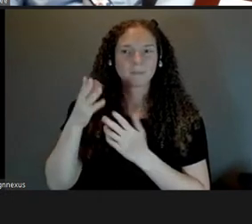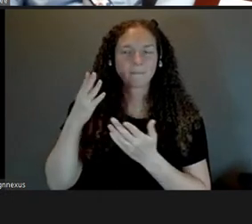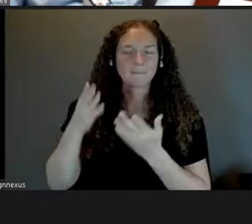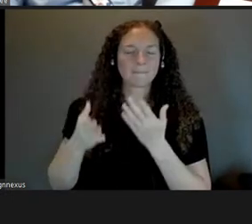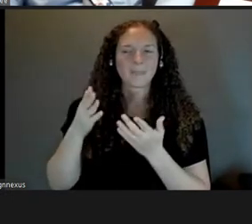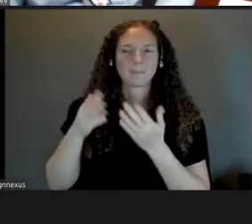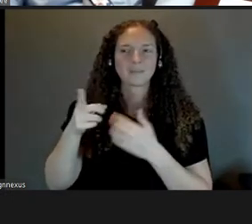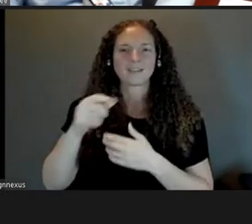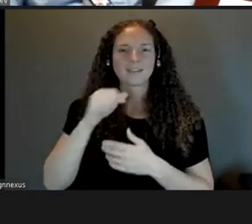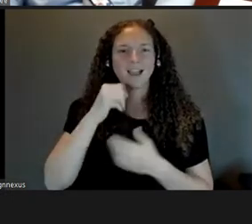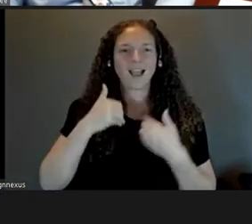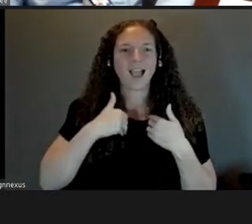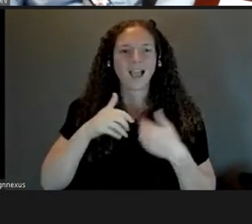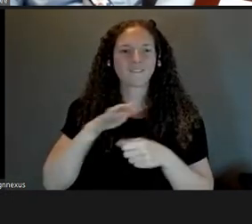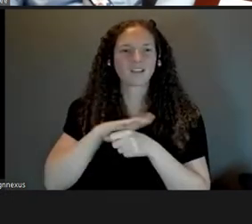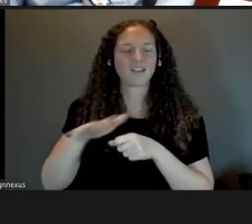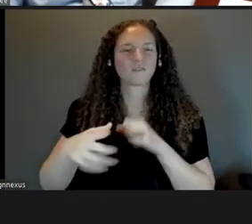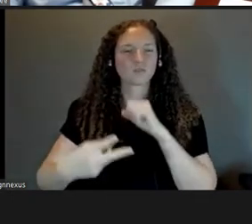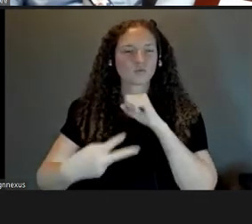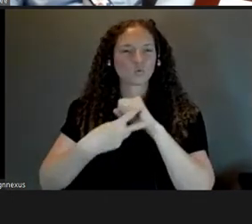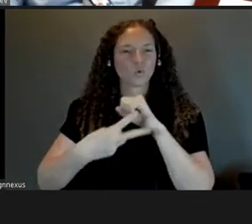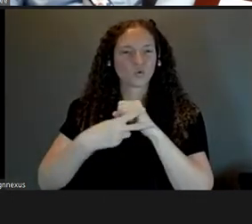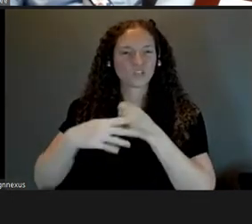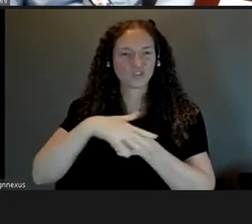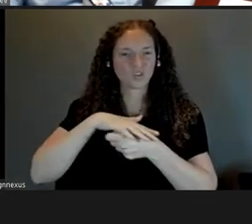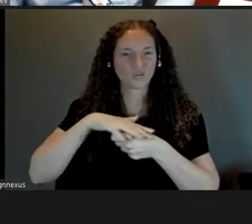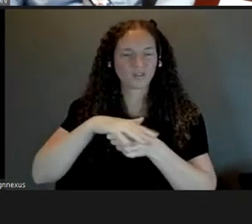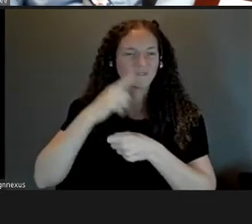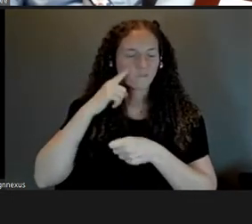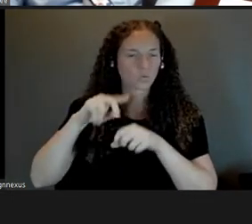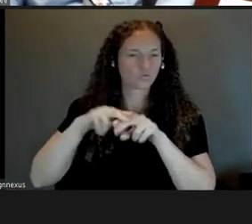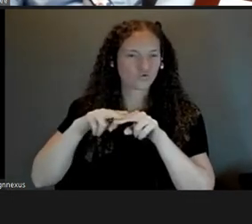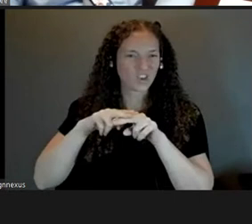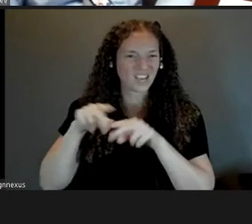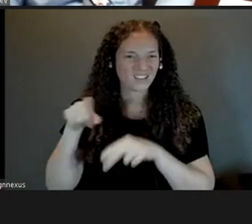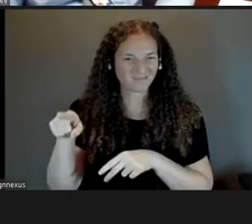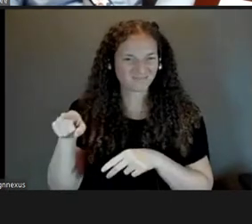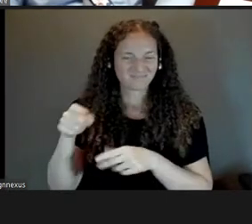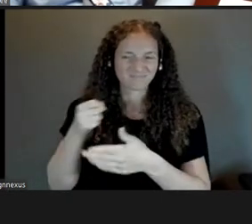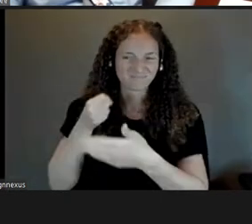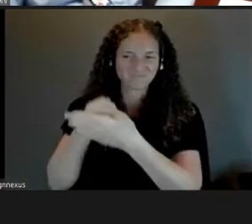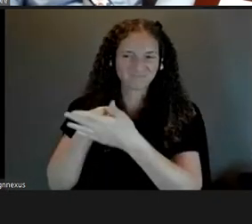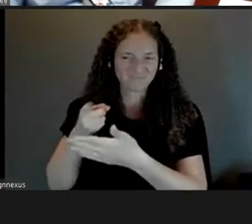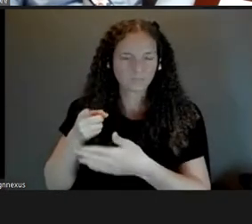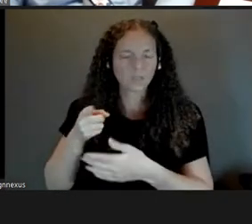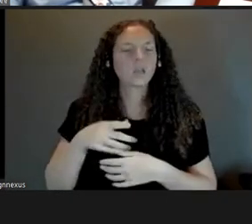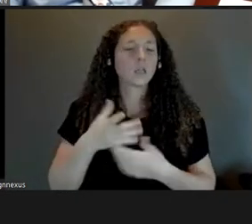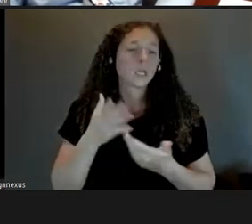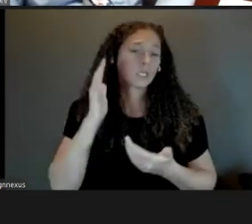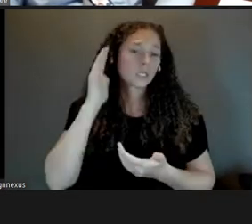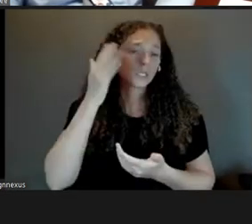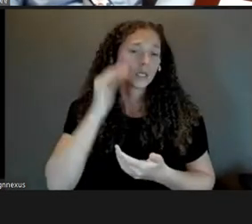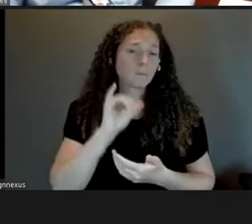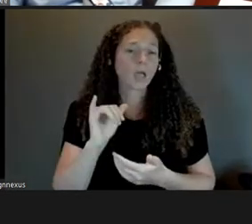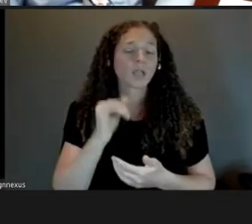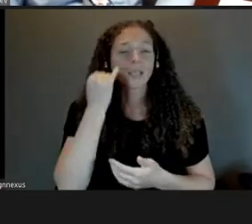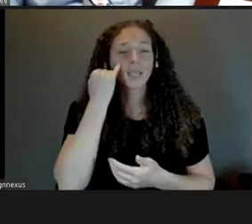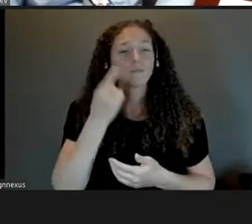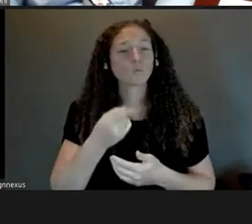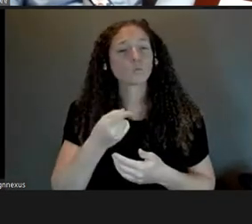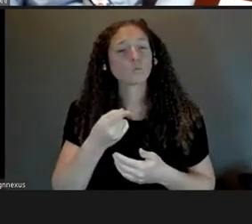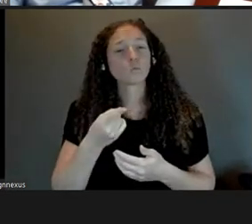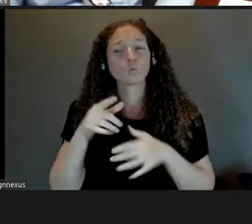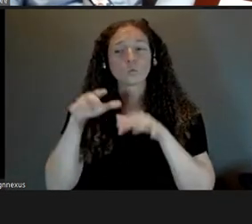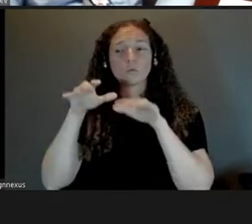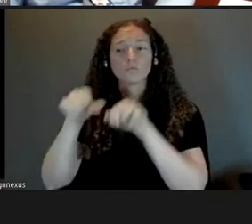enough storage area for additional trains. And it seems like there's a workable solution if you were to annex some of that